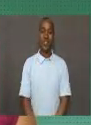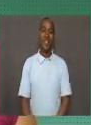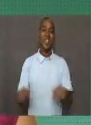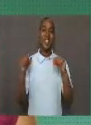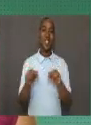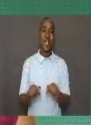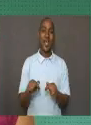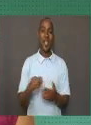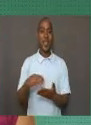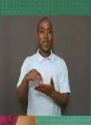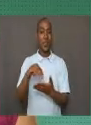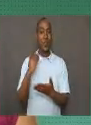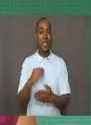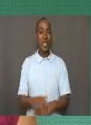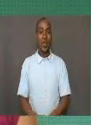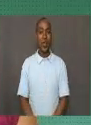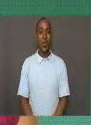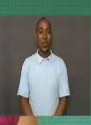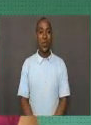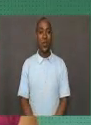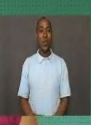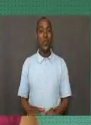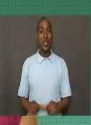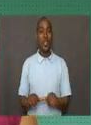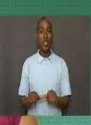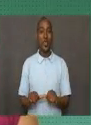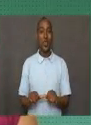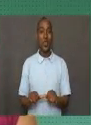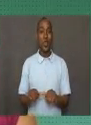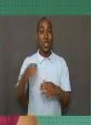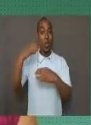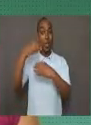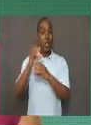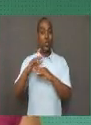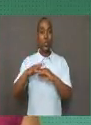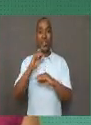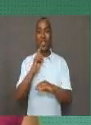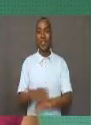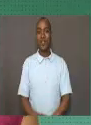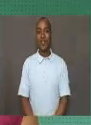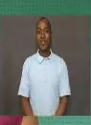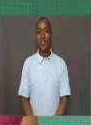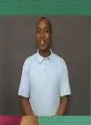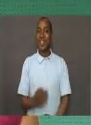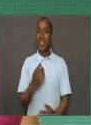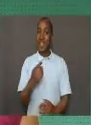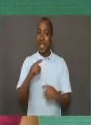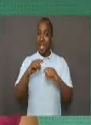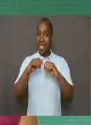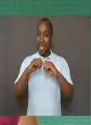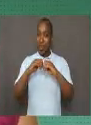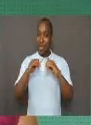Today, we will continue our lesson on the microscope. We will